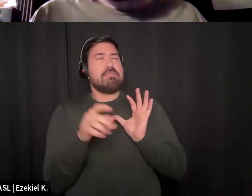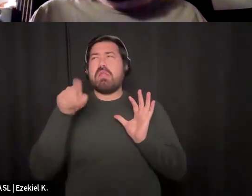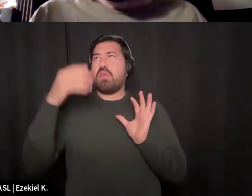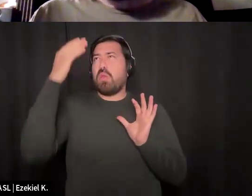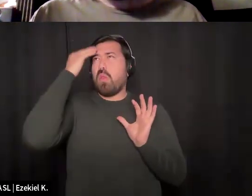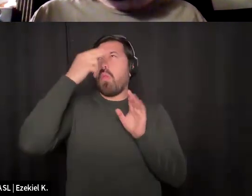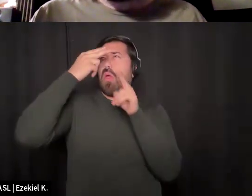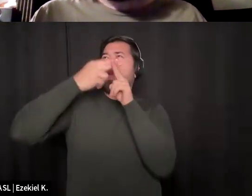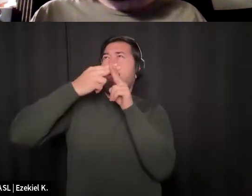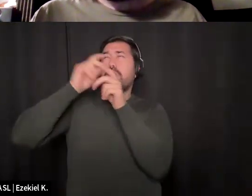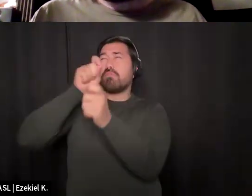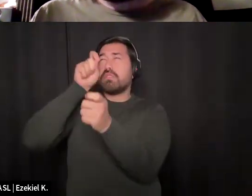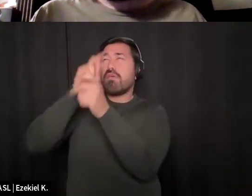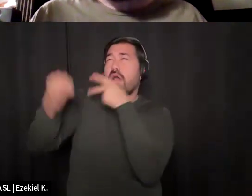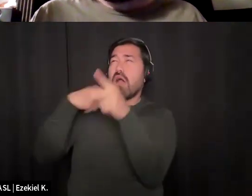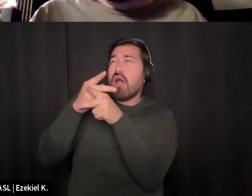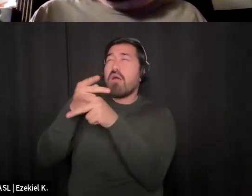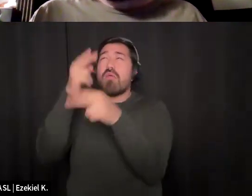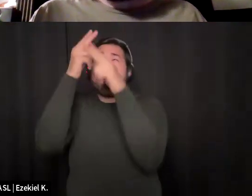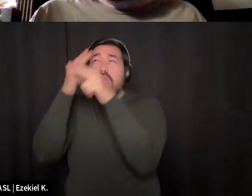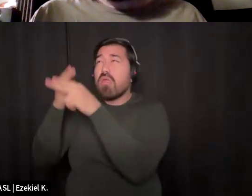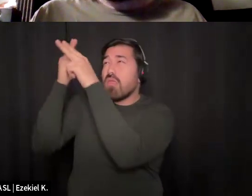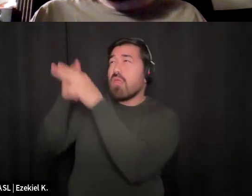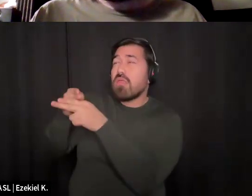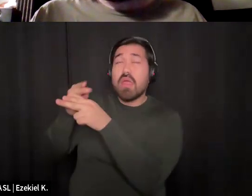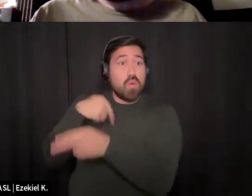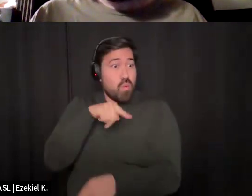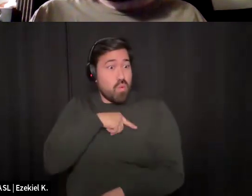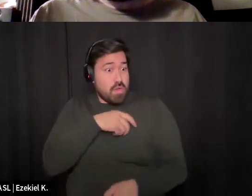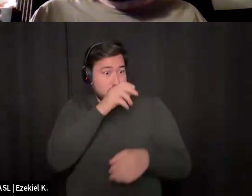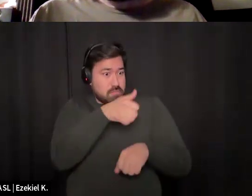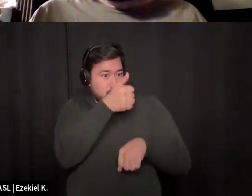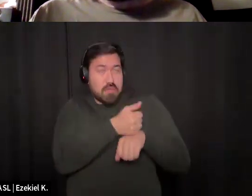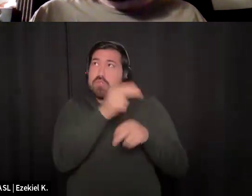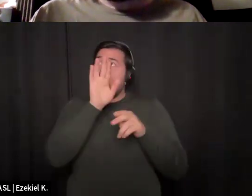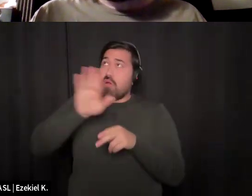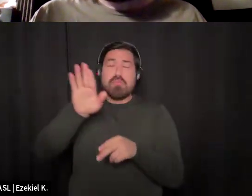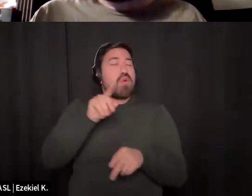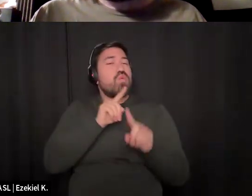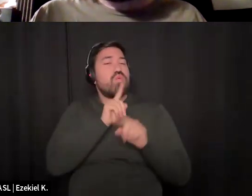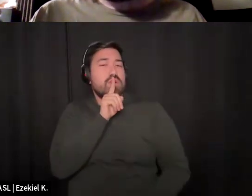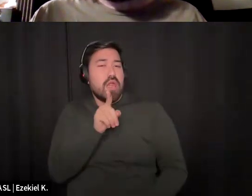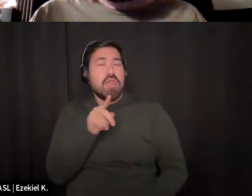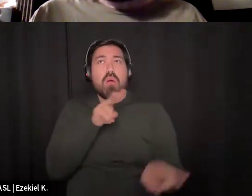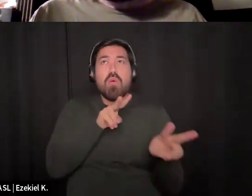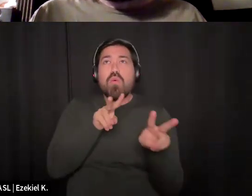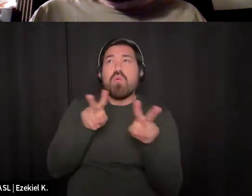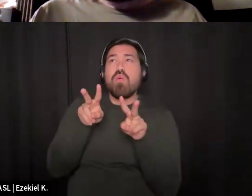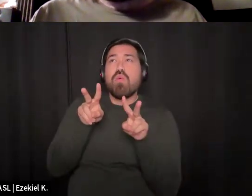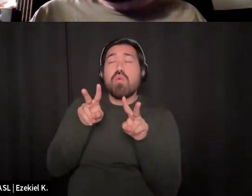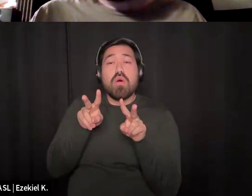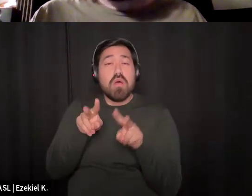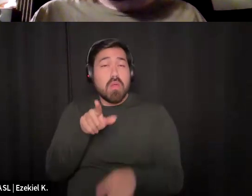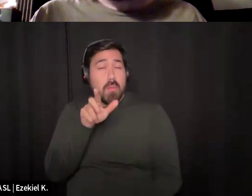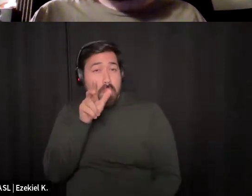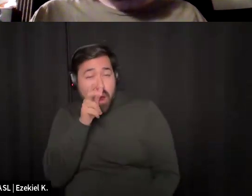know exactly their name that we've assigned them. And it's more about paying attention to the insects they're